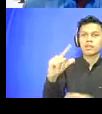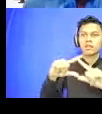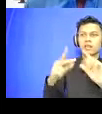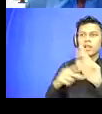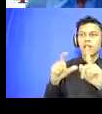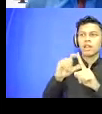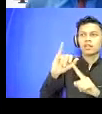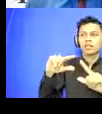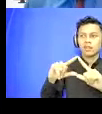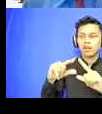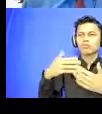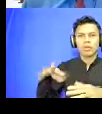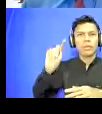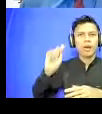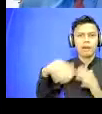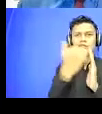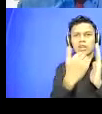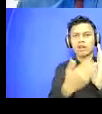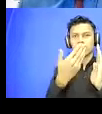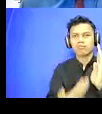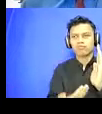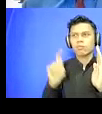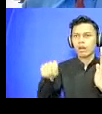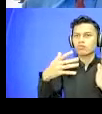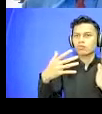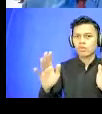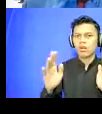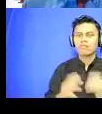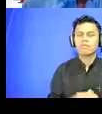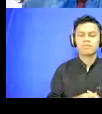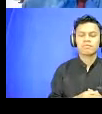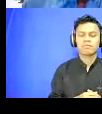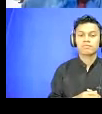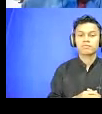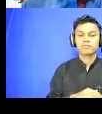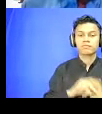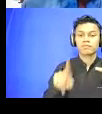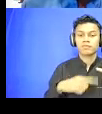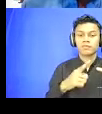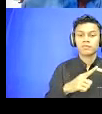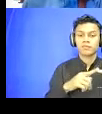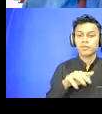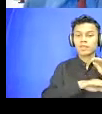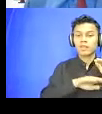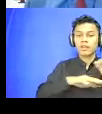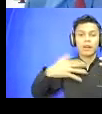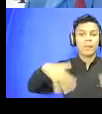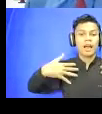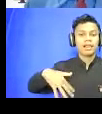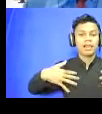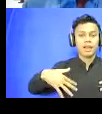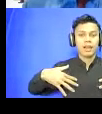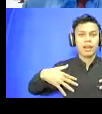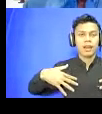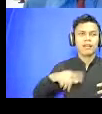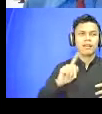around the world. Second, there are what we call practice standards. There are professional associations. You have them